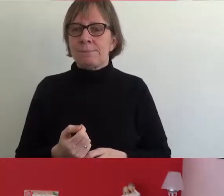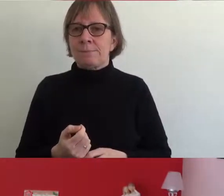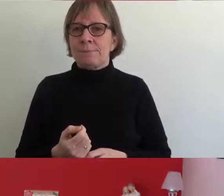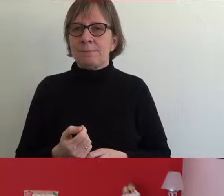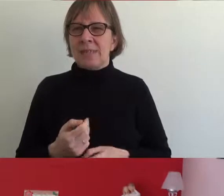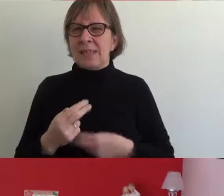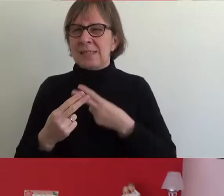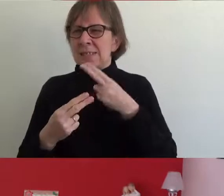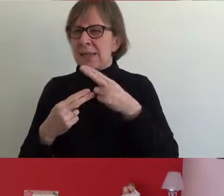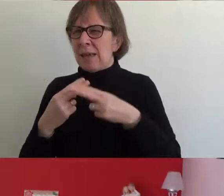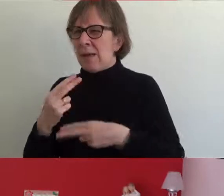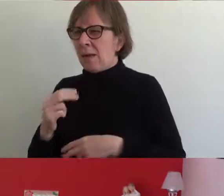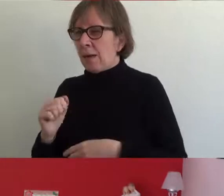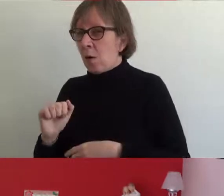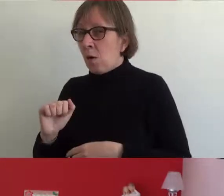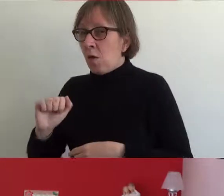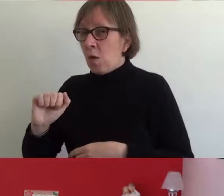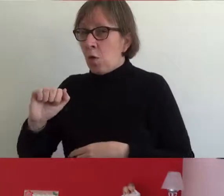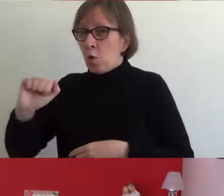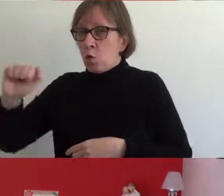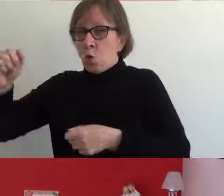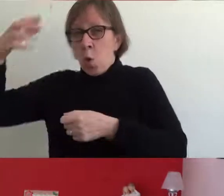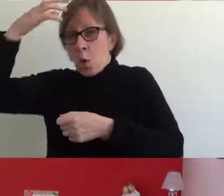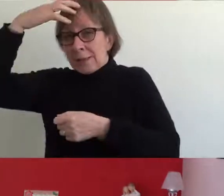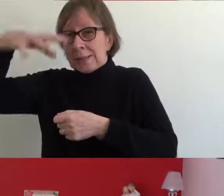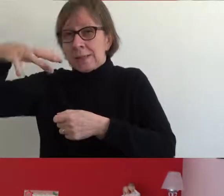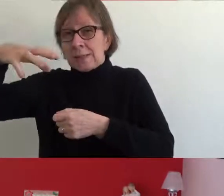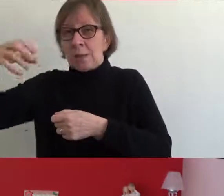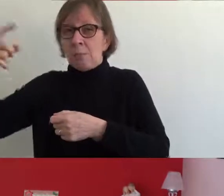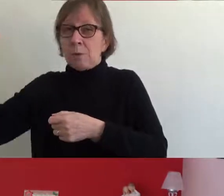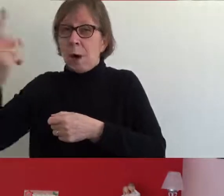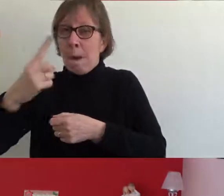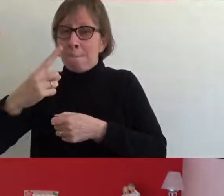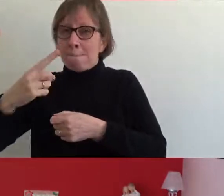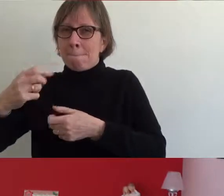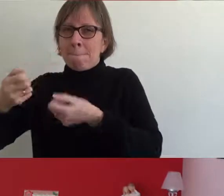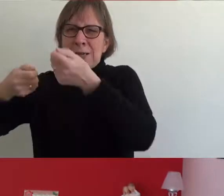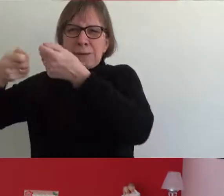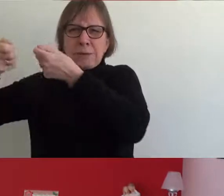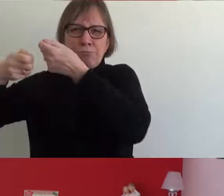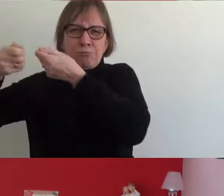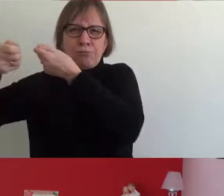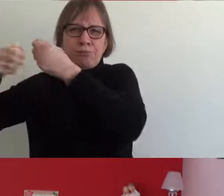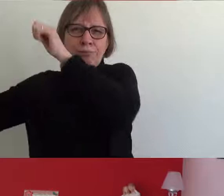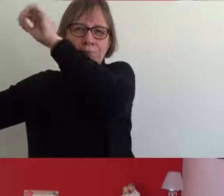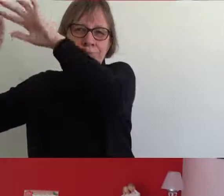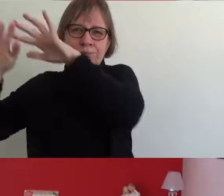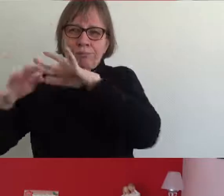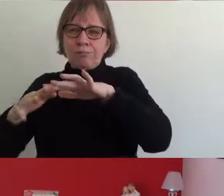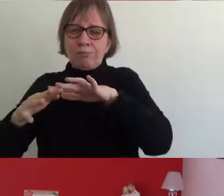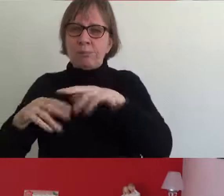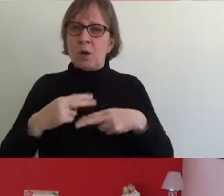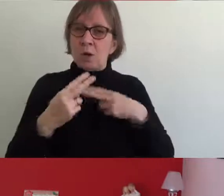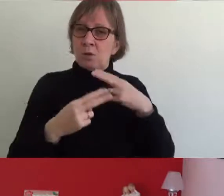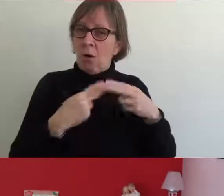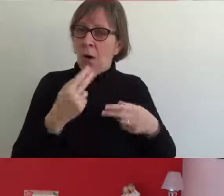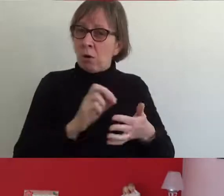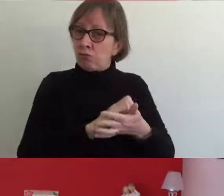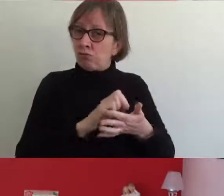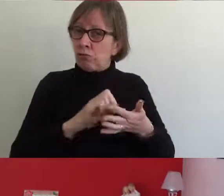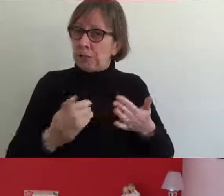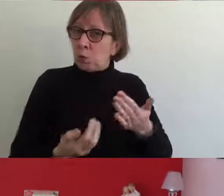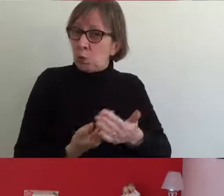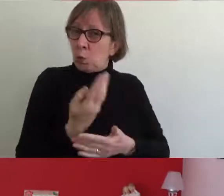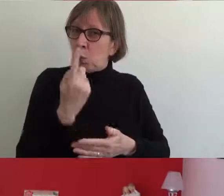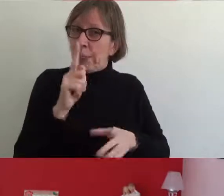this morning. Let's sing together, Thy Kingdom Come. This hymn, written to a